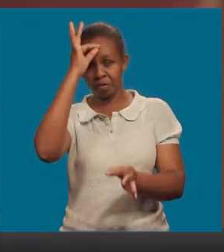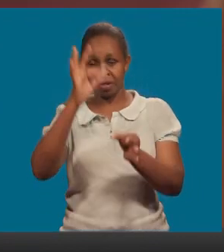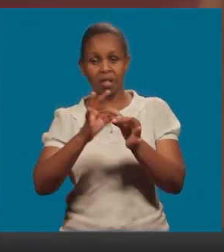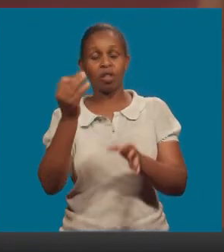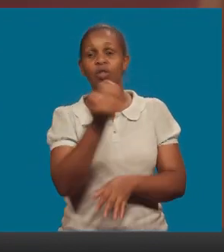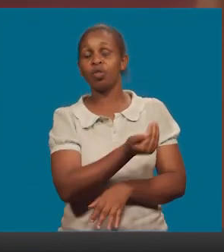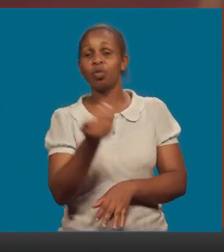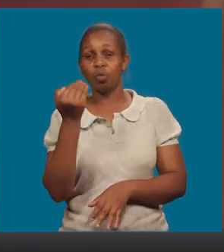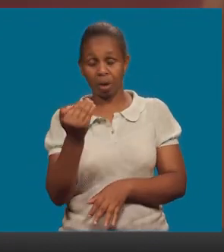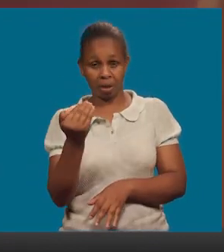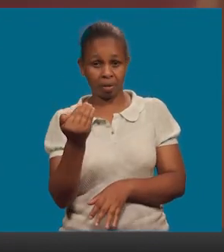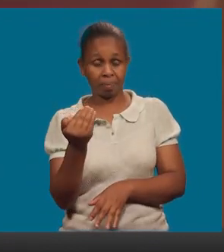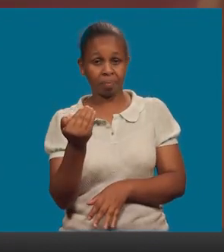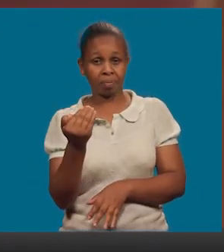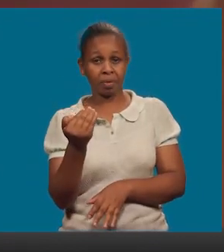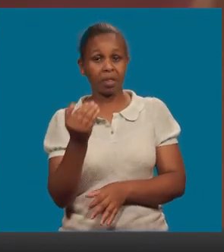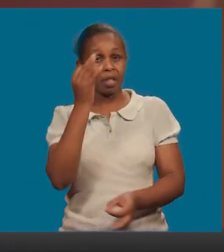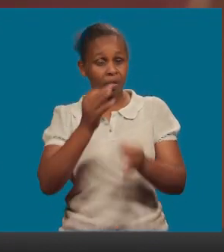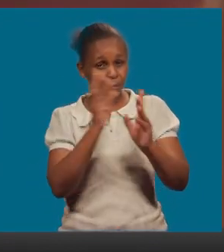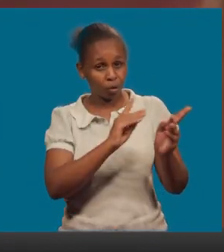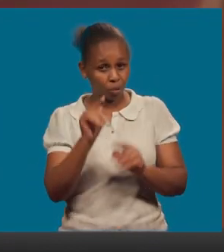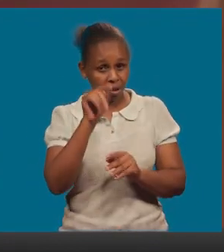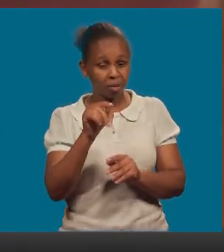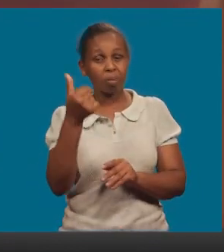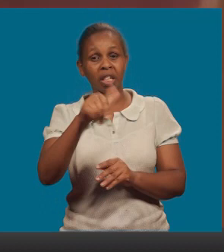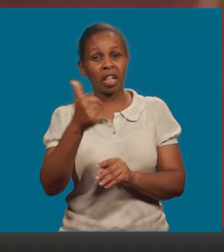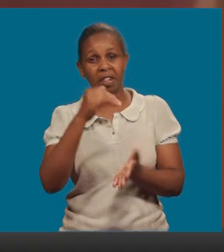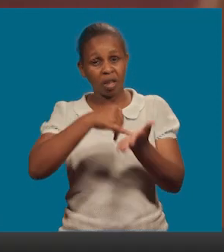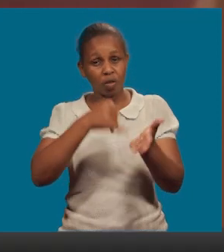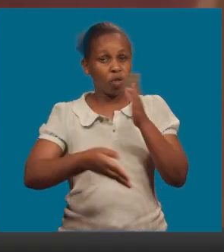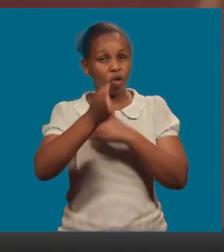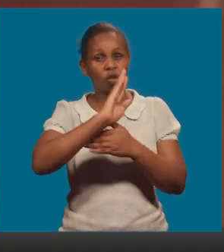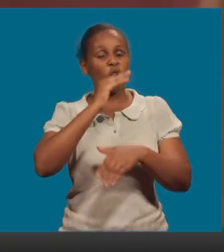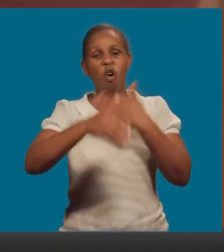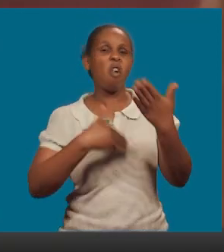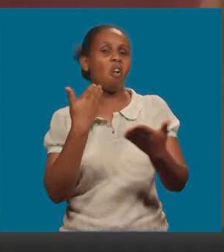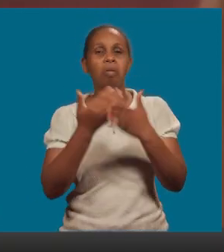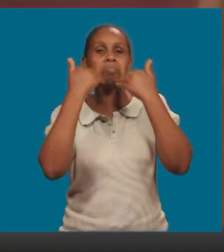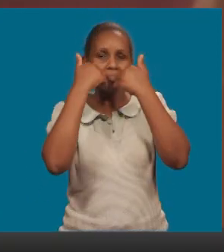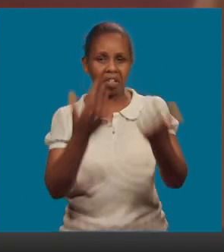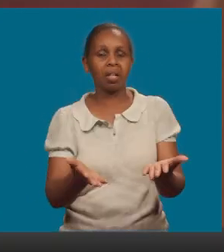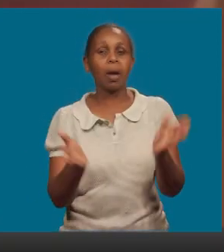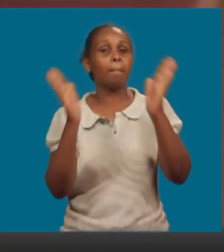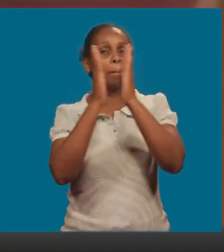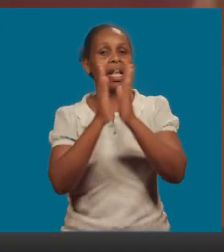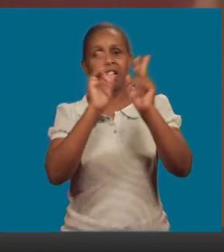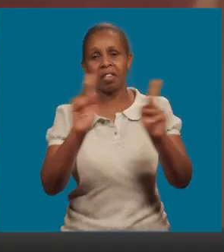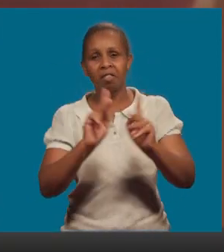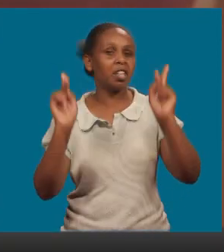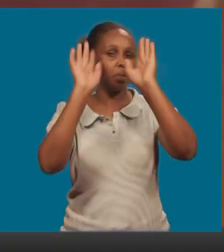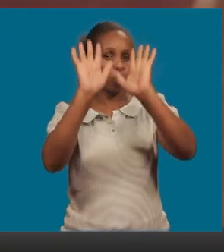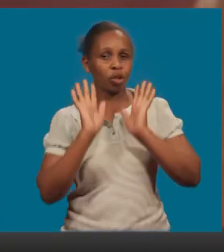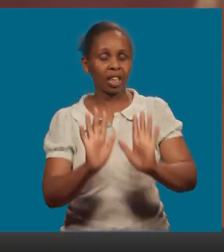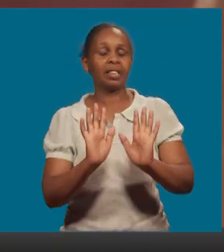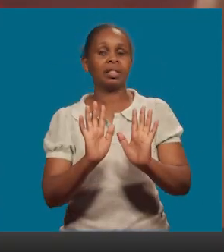yao. Children, and usually we say that even if we do this and we don't involve God, it is all in vain. So prayer is